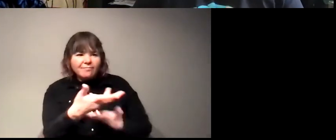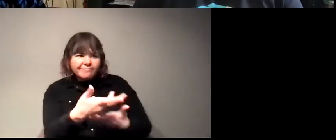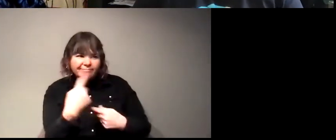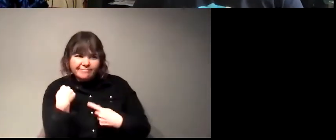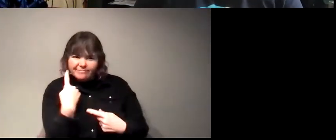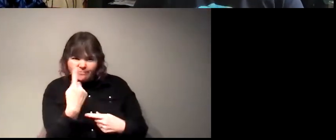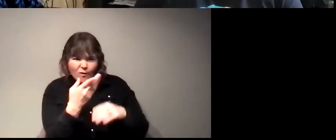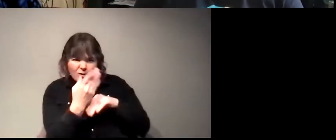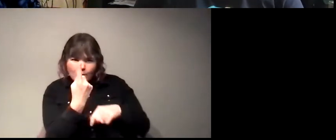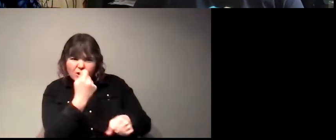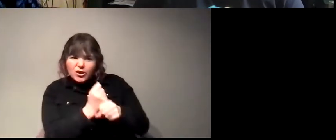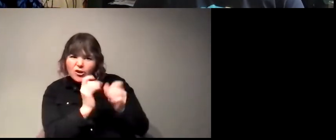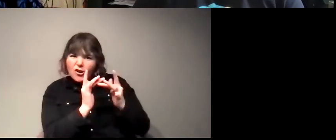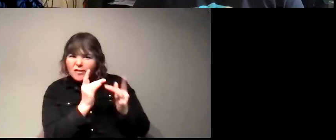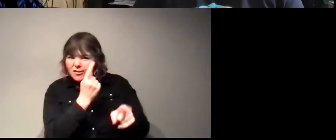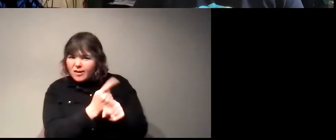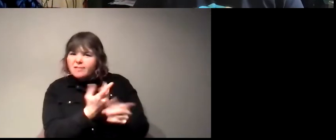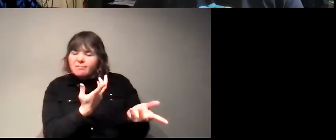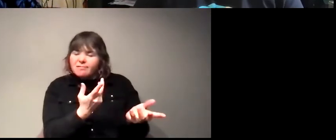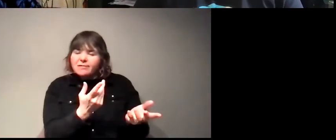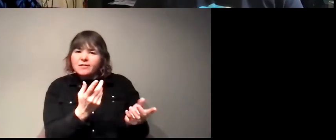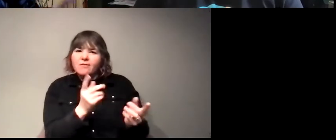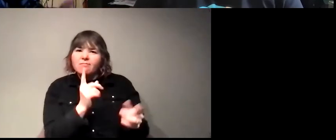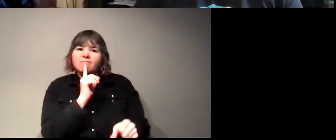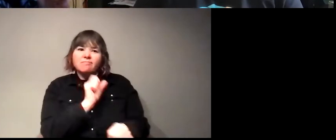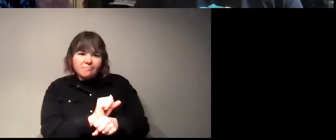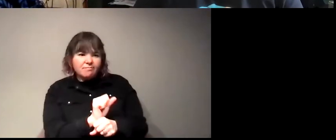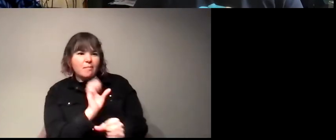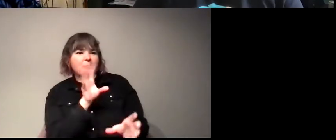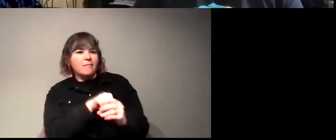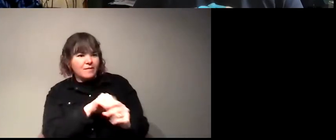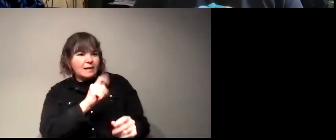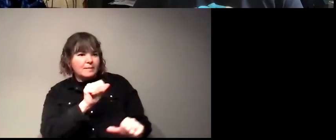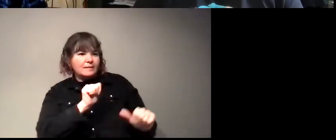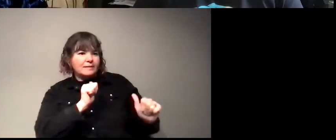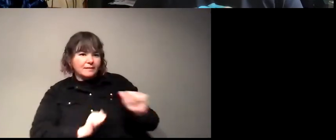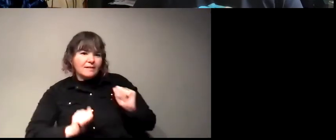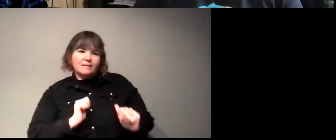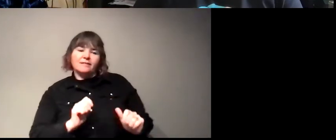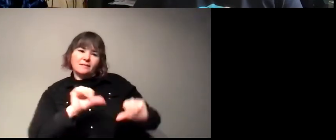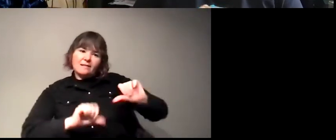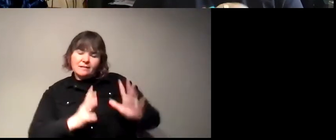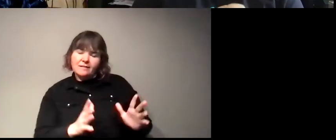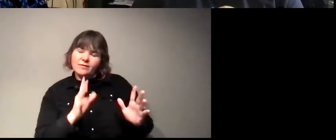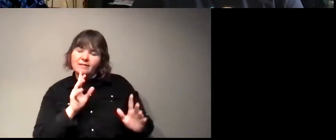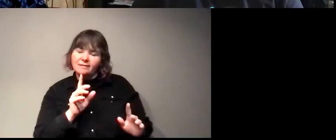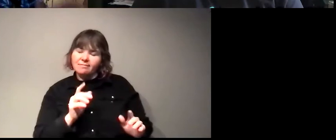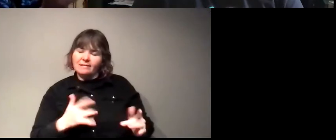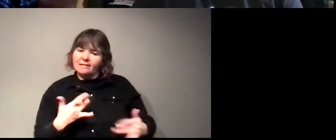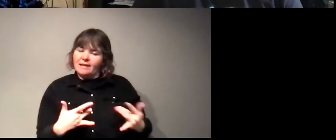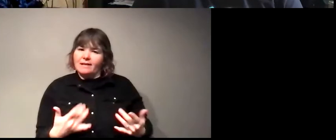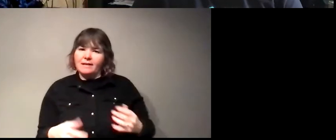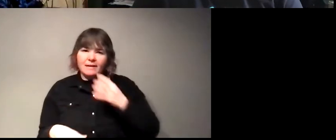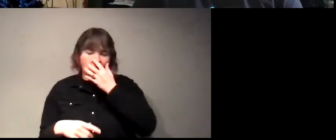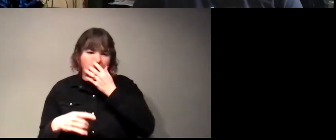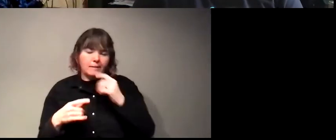a year online, and so being able to participate in Skype a Scientist is pretty exciting, especially since there